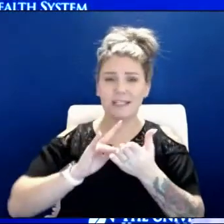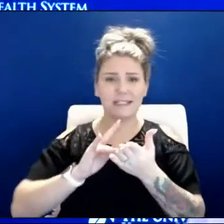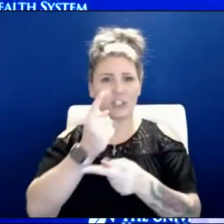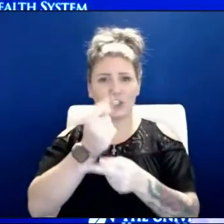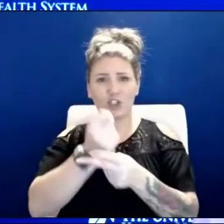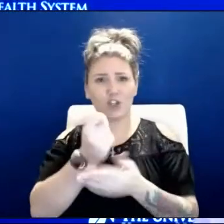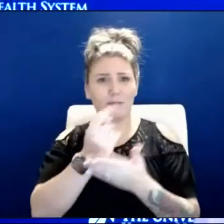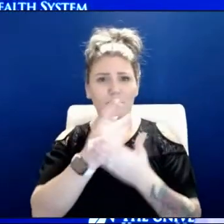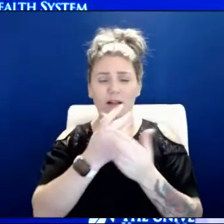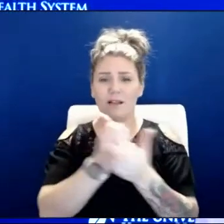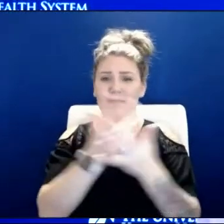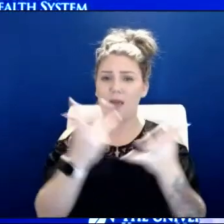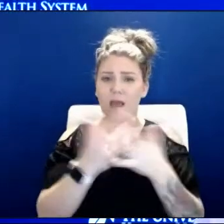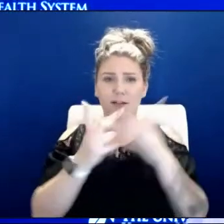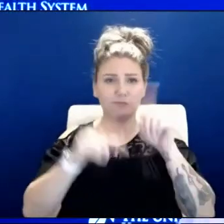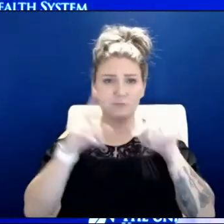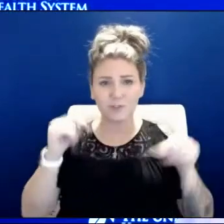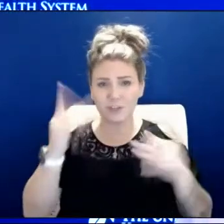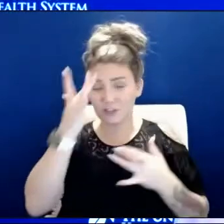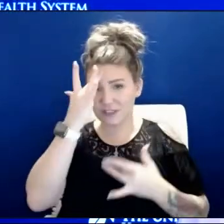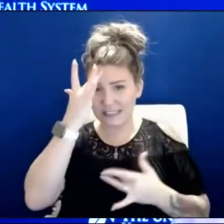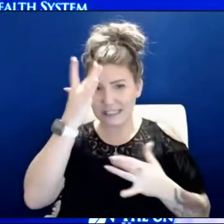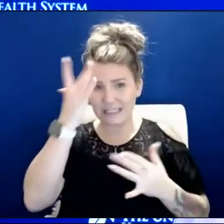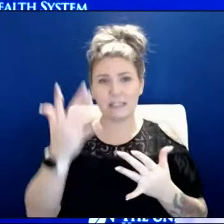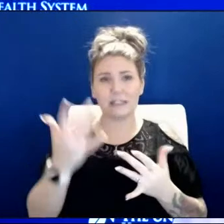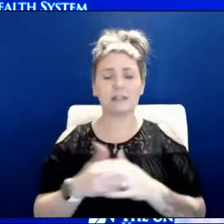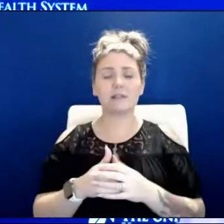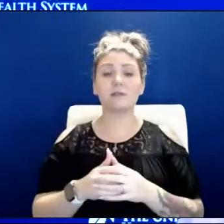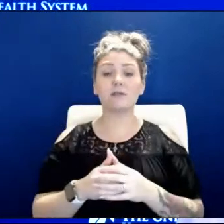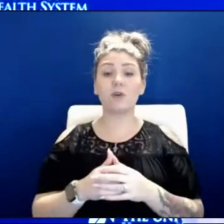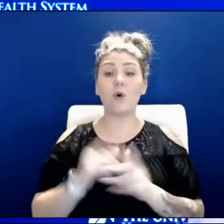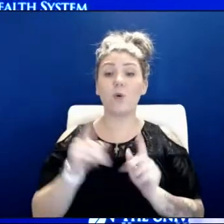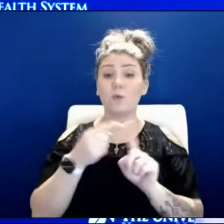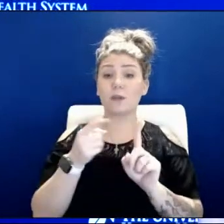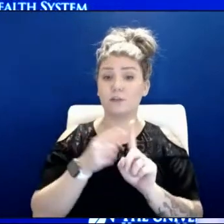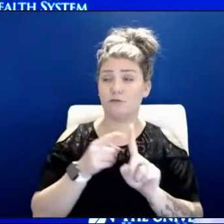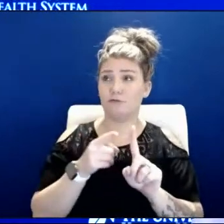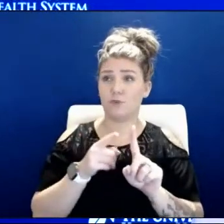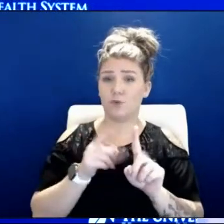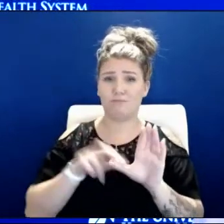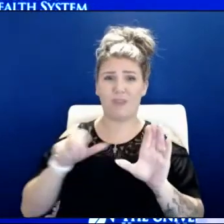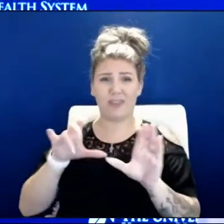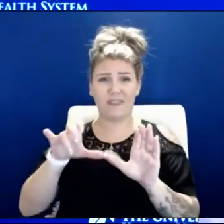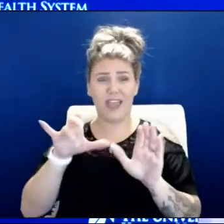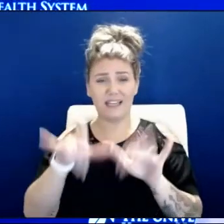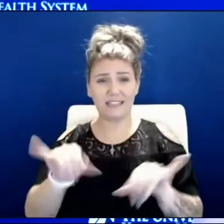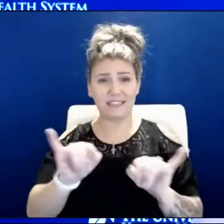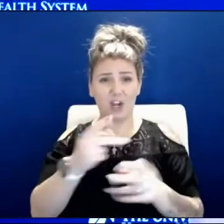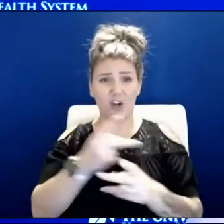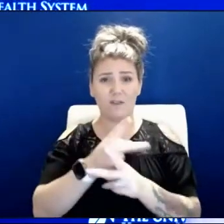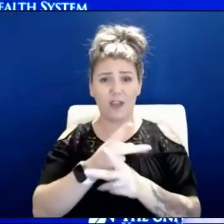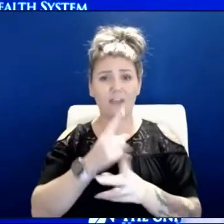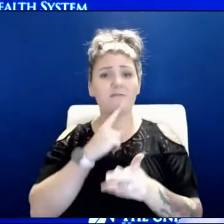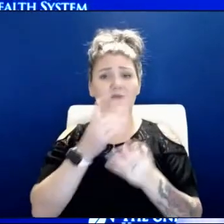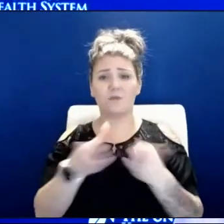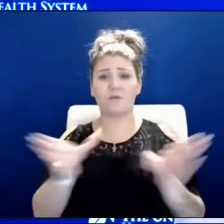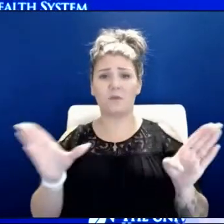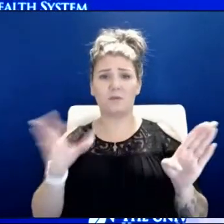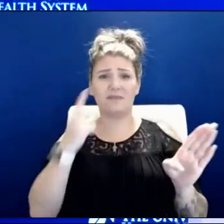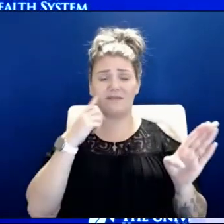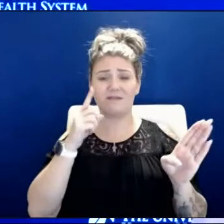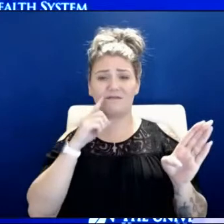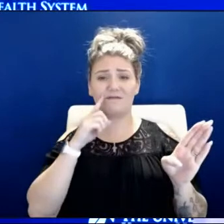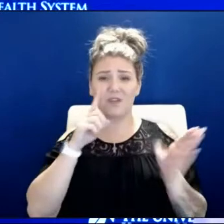different diseases. And I think once you go away from that standard of care, you really do open yourself up to investigation